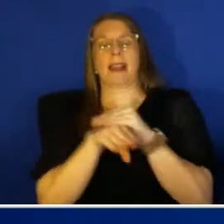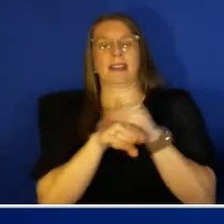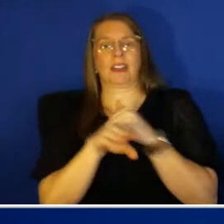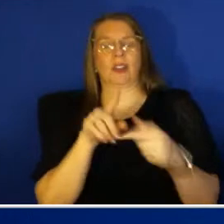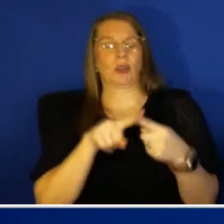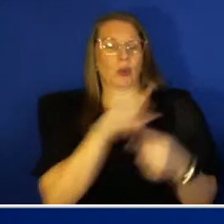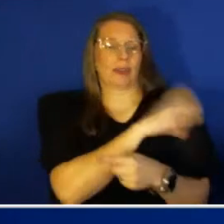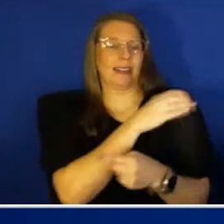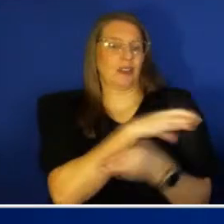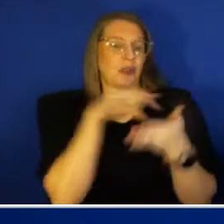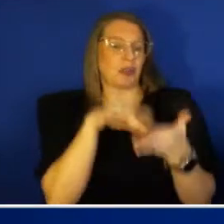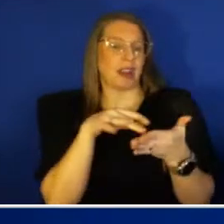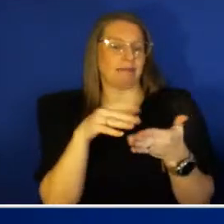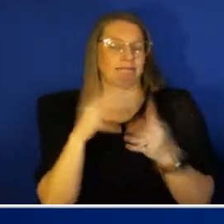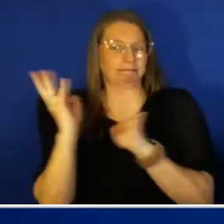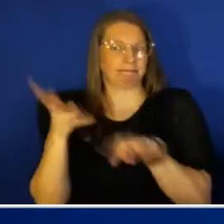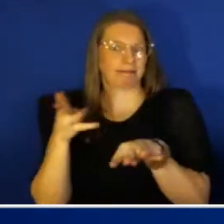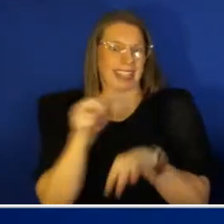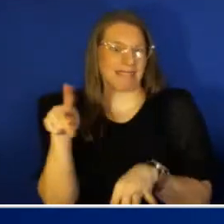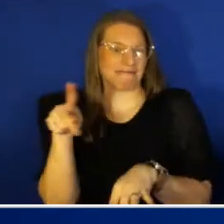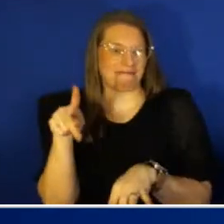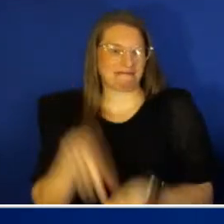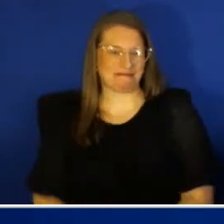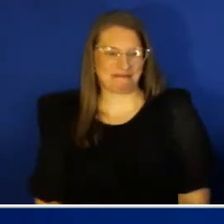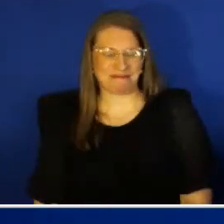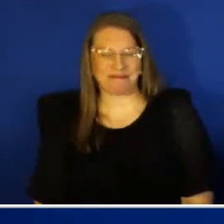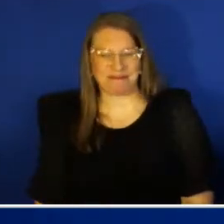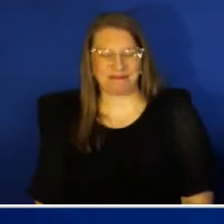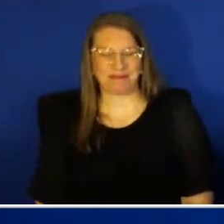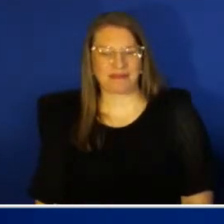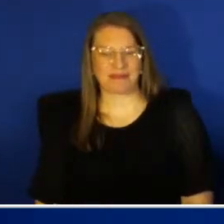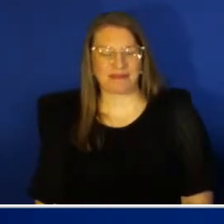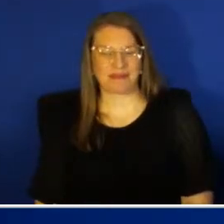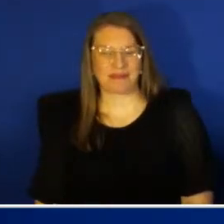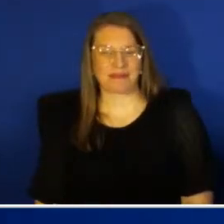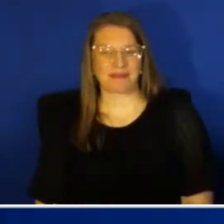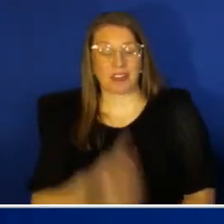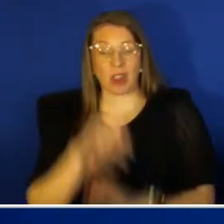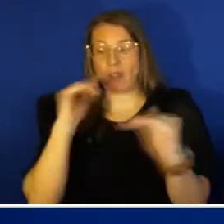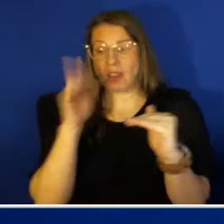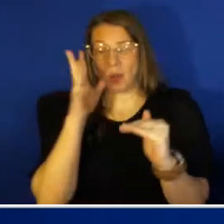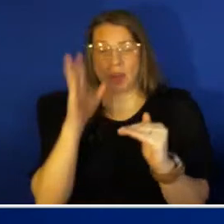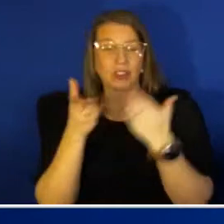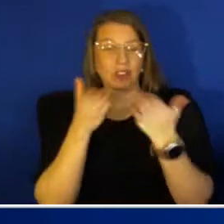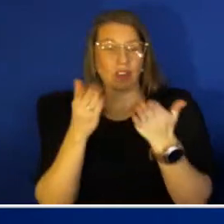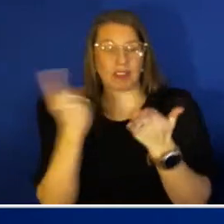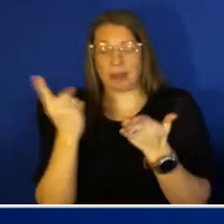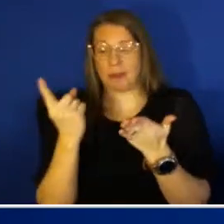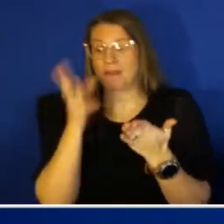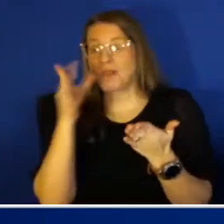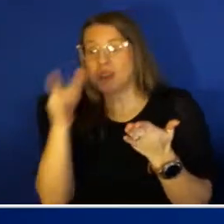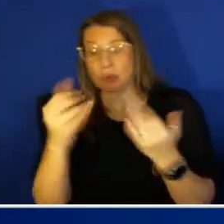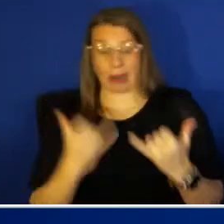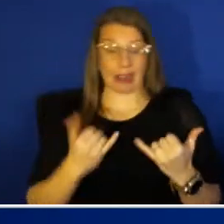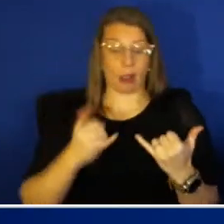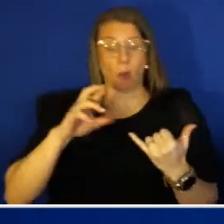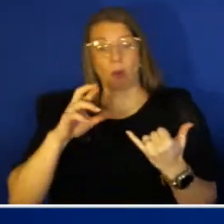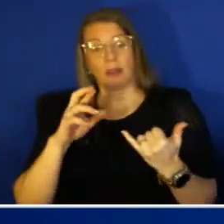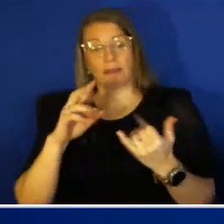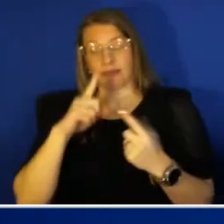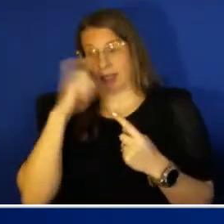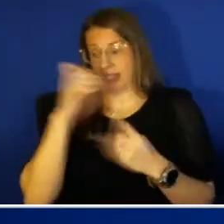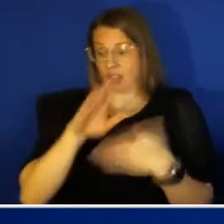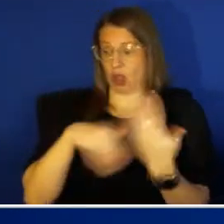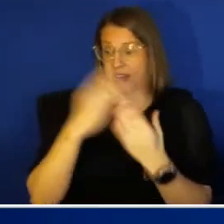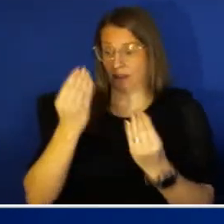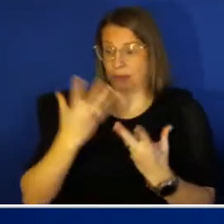app, and hopefully it, ultimately it will serve somebody in the future, whether it's right now or because of all the information we gain from that.